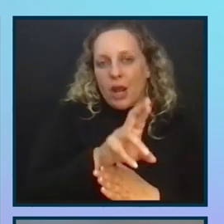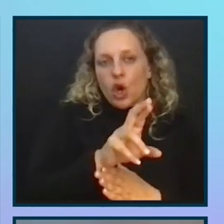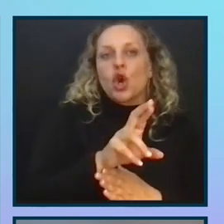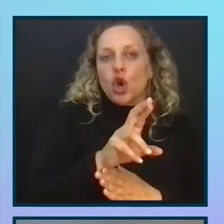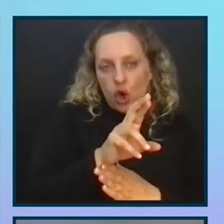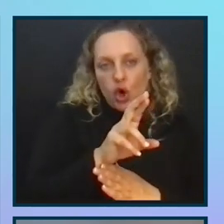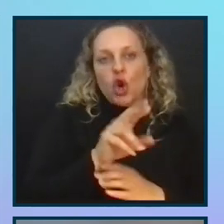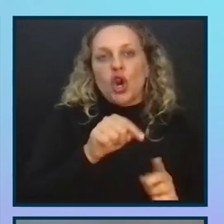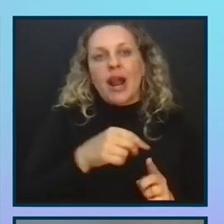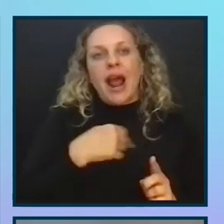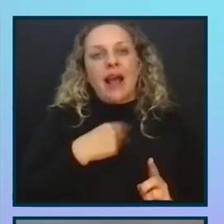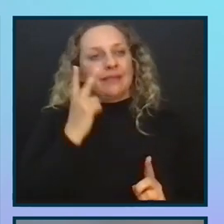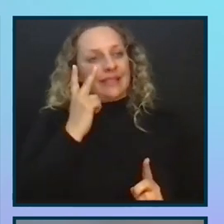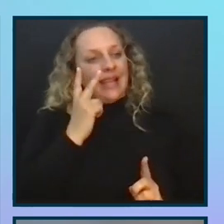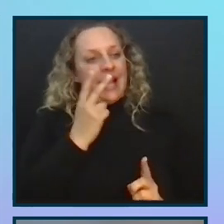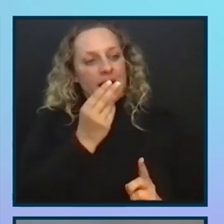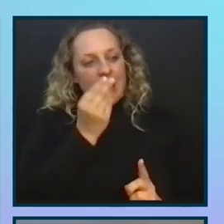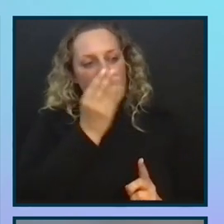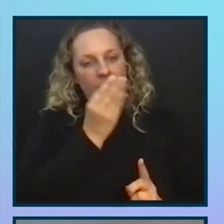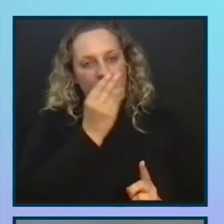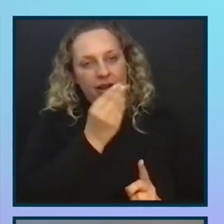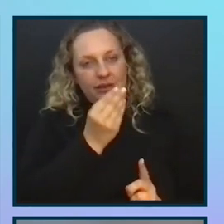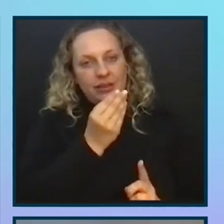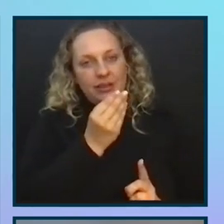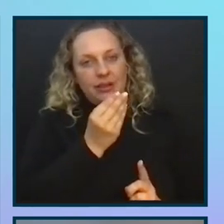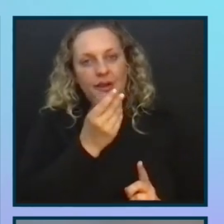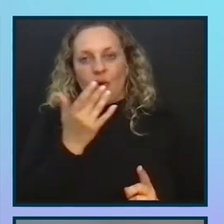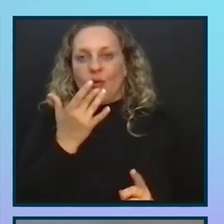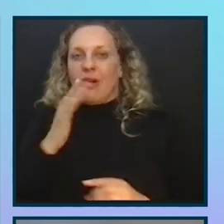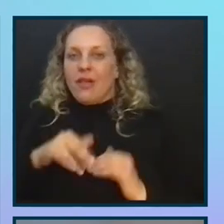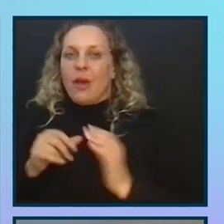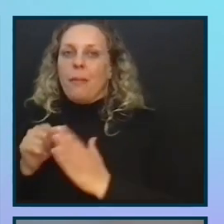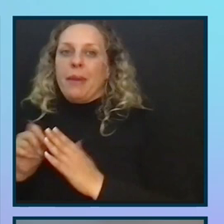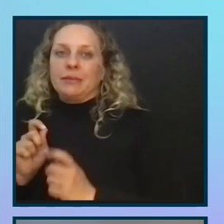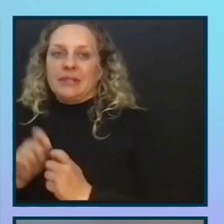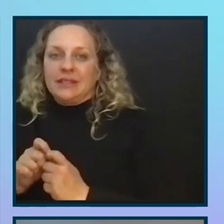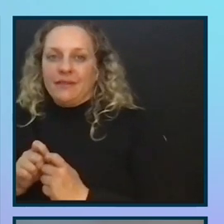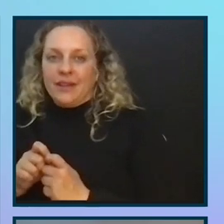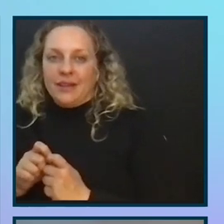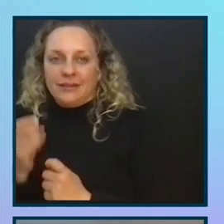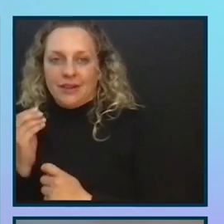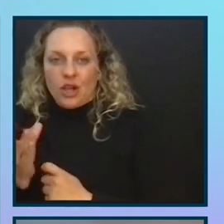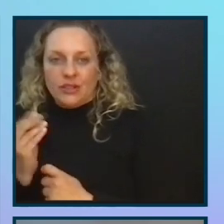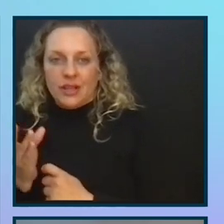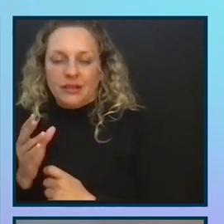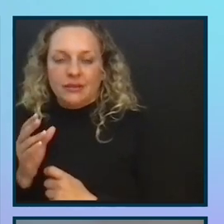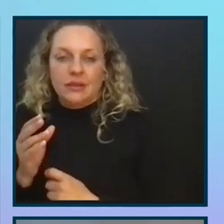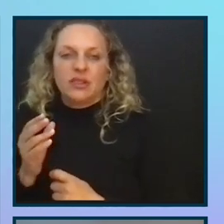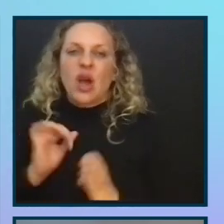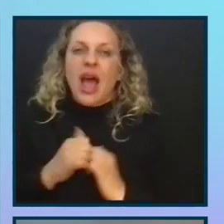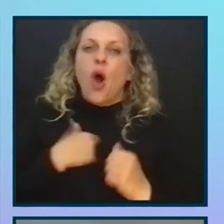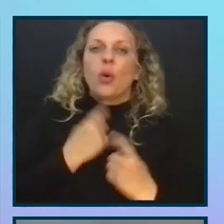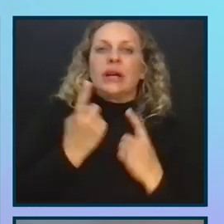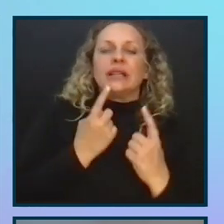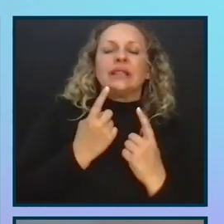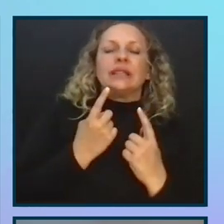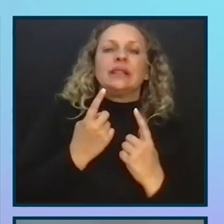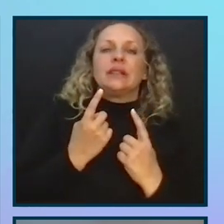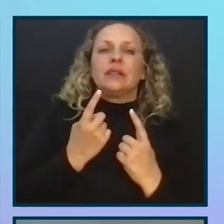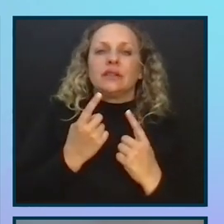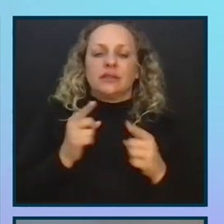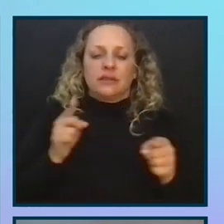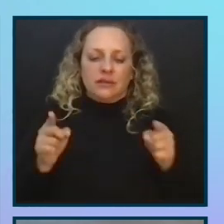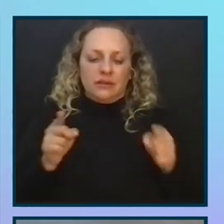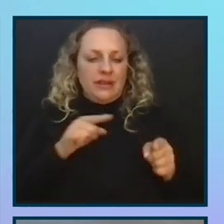mostly site-oriented content rather than page-specific content. So how can we consider, are we conflating